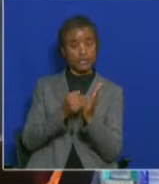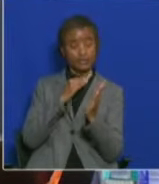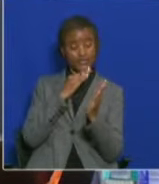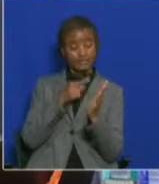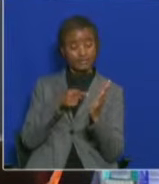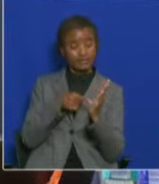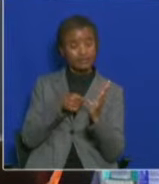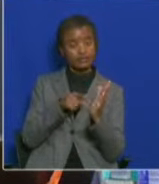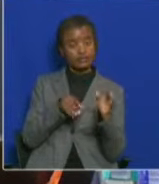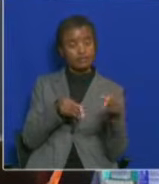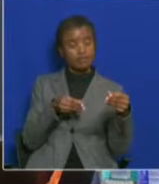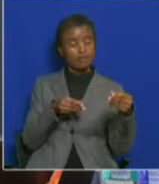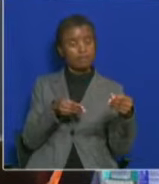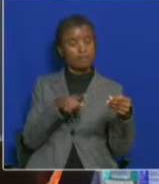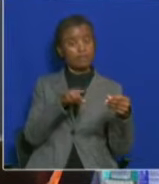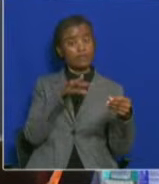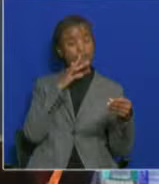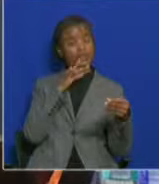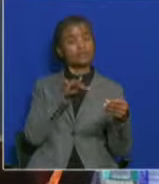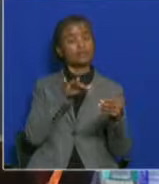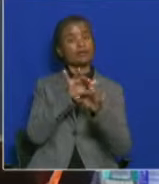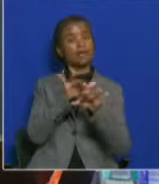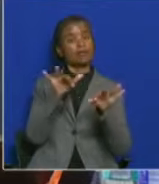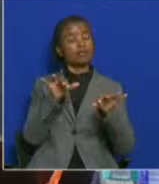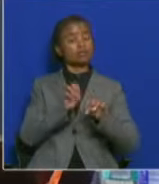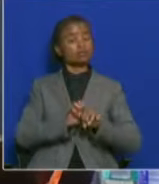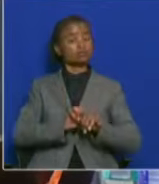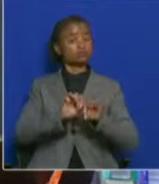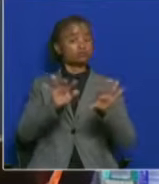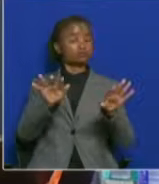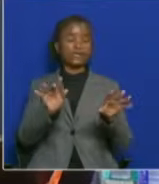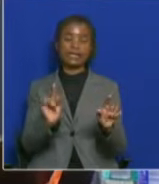example, evidence that